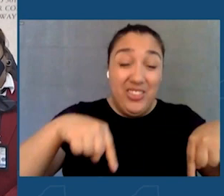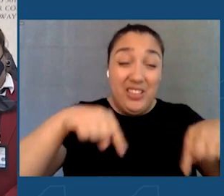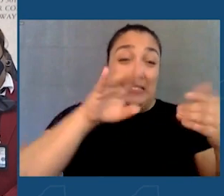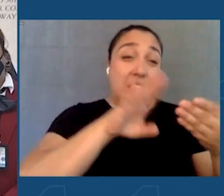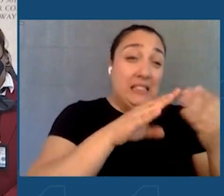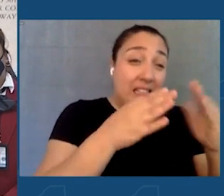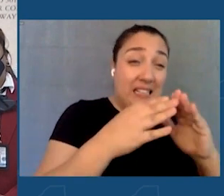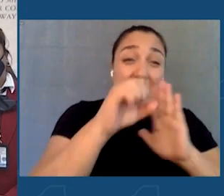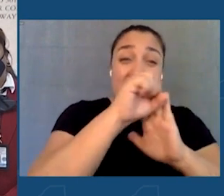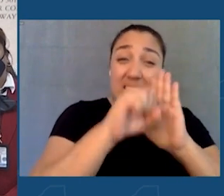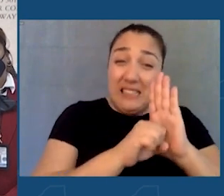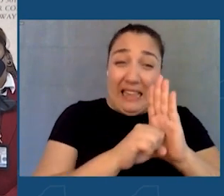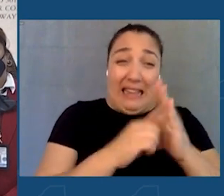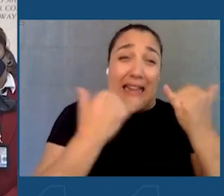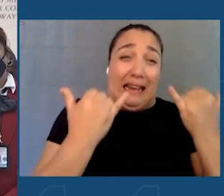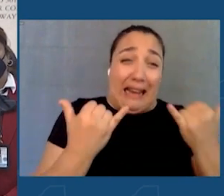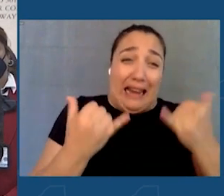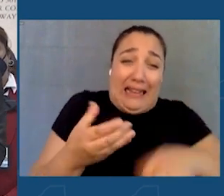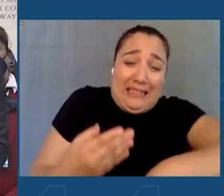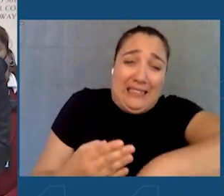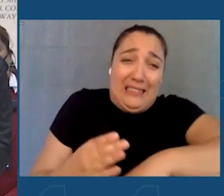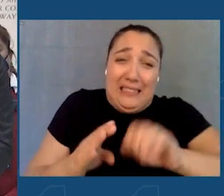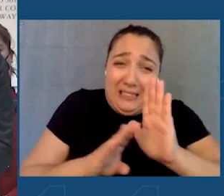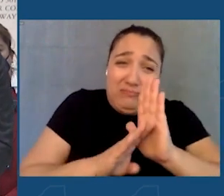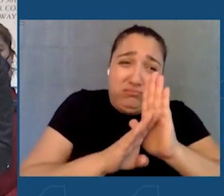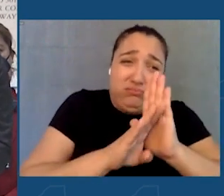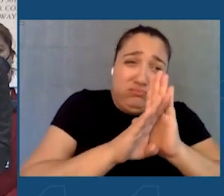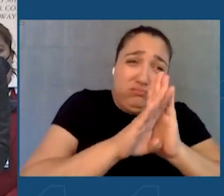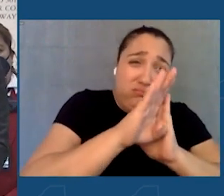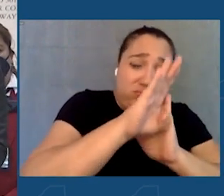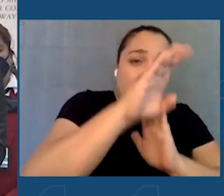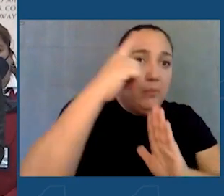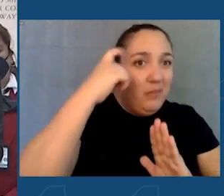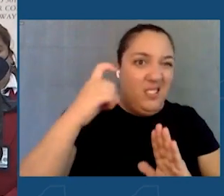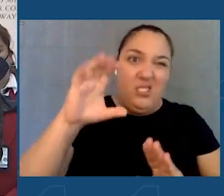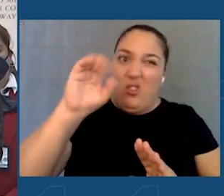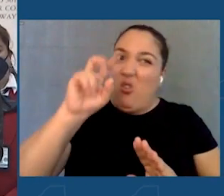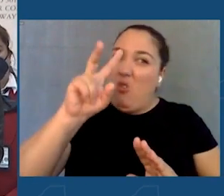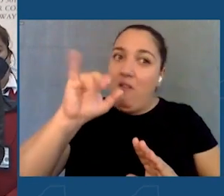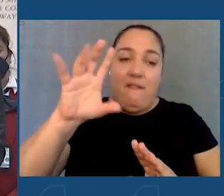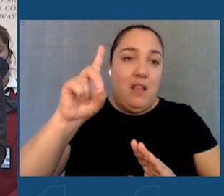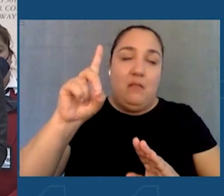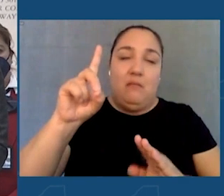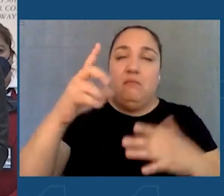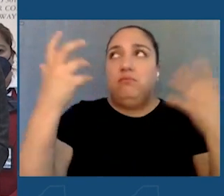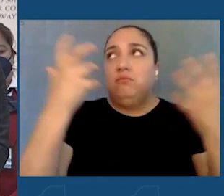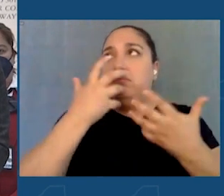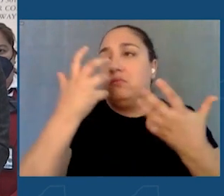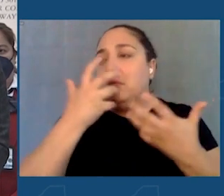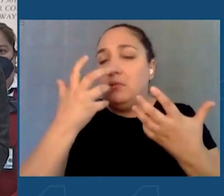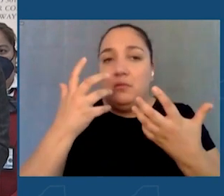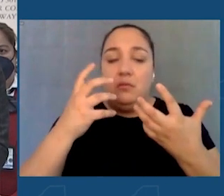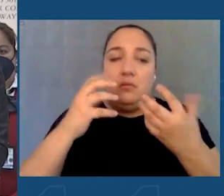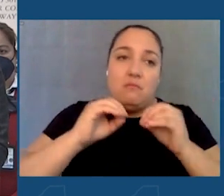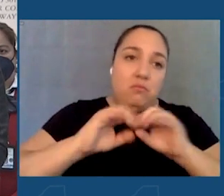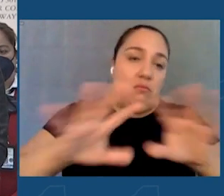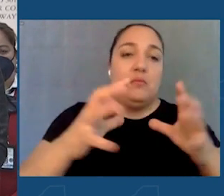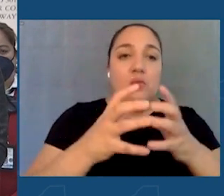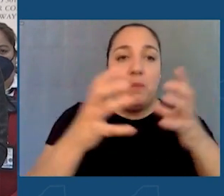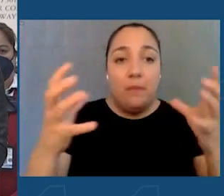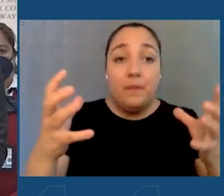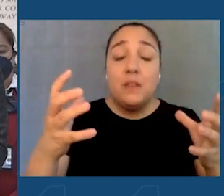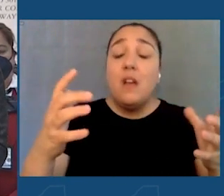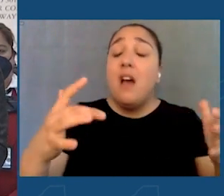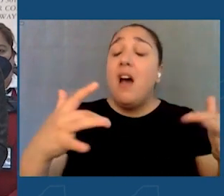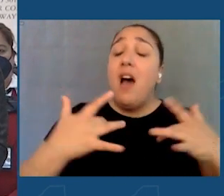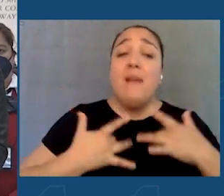is incredible that we were able to achieve this. I am proud to have helped secure billions of dollars in funding, but I'm